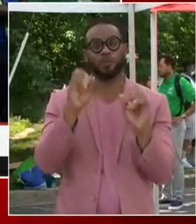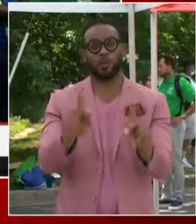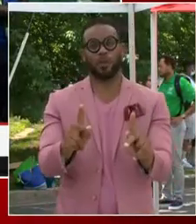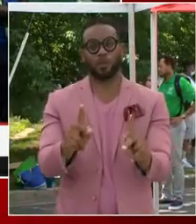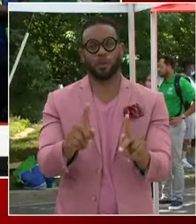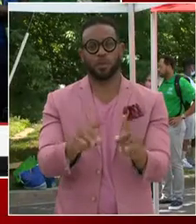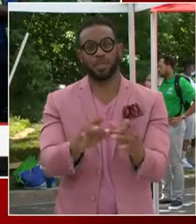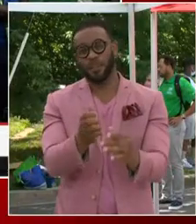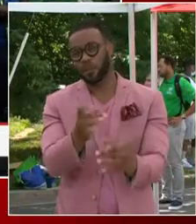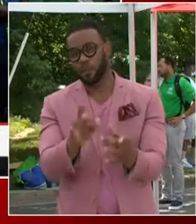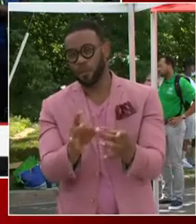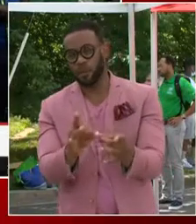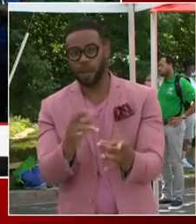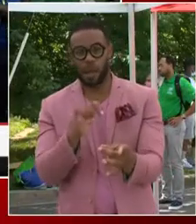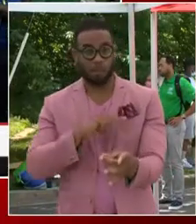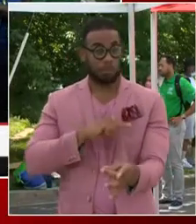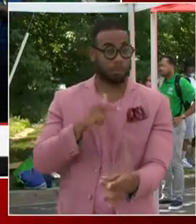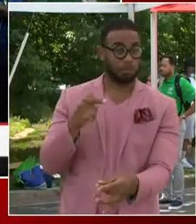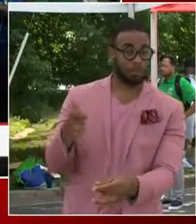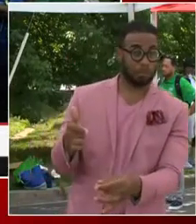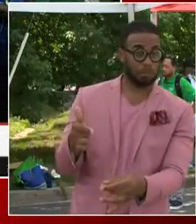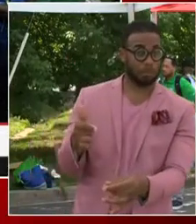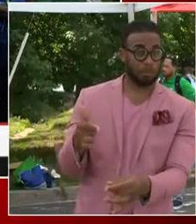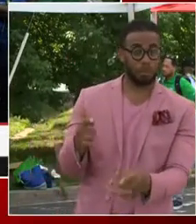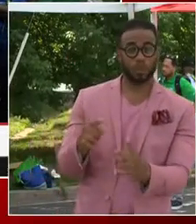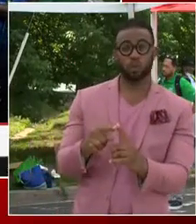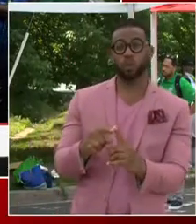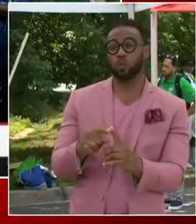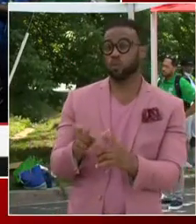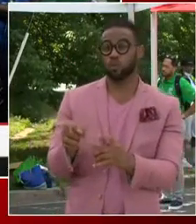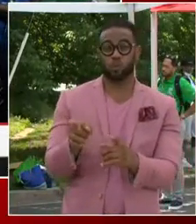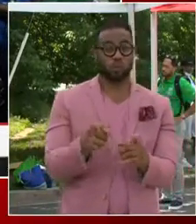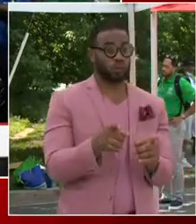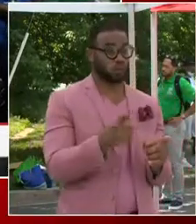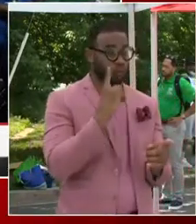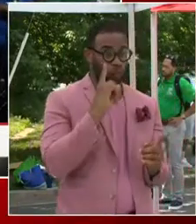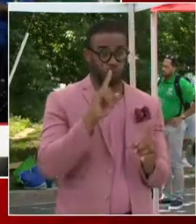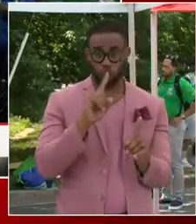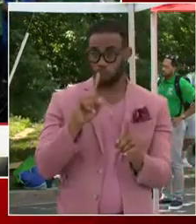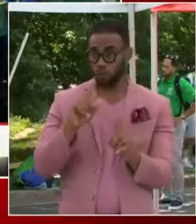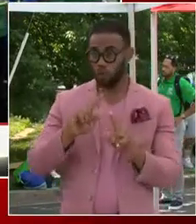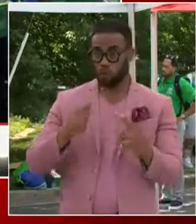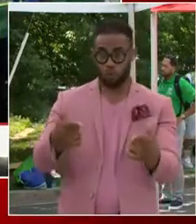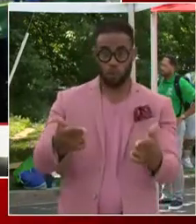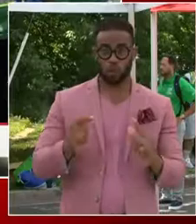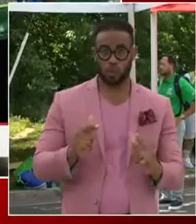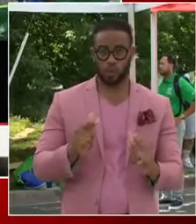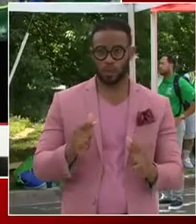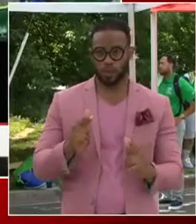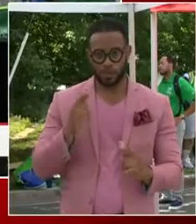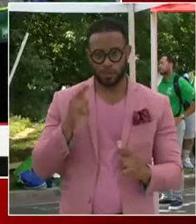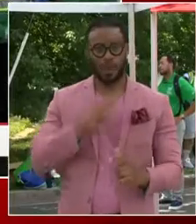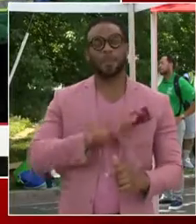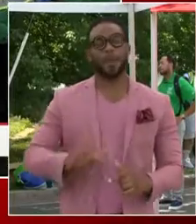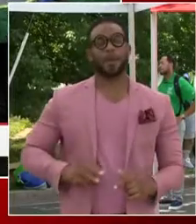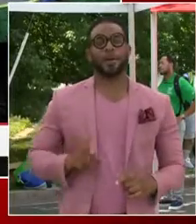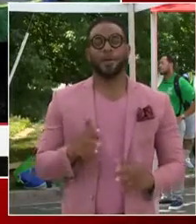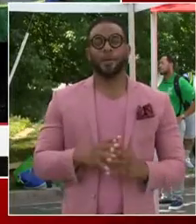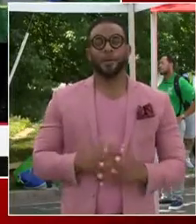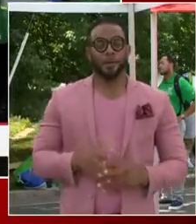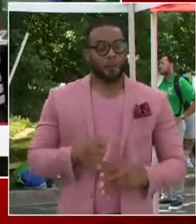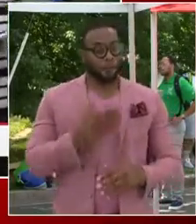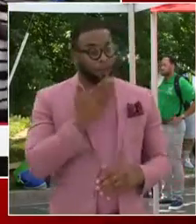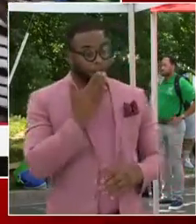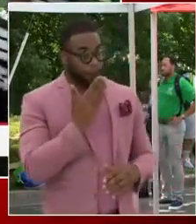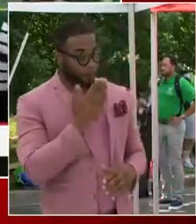opportunity to say a few words, and I will turn it back over for question and answers. I think that's back to you, Madam Bowser. Thank you.